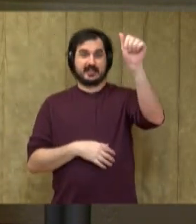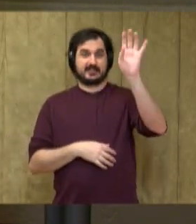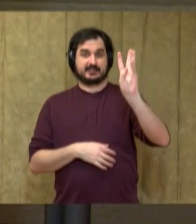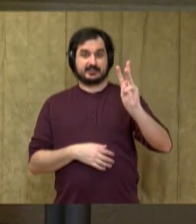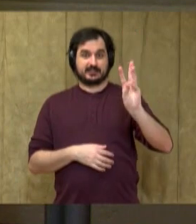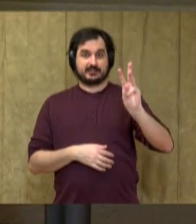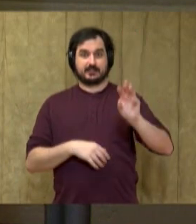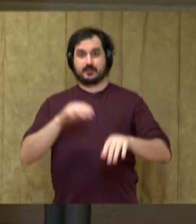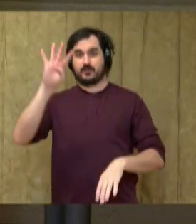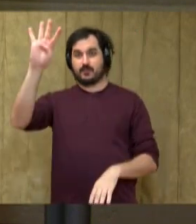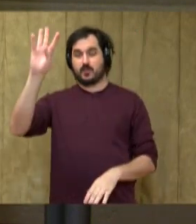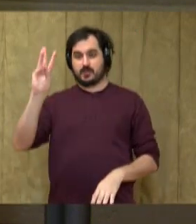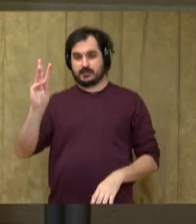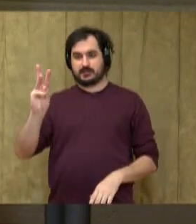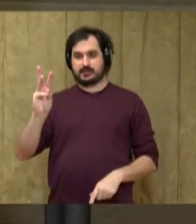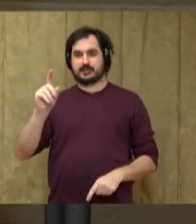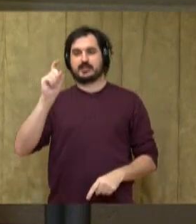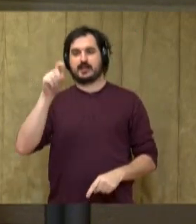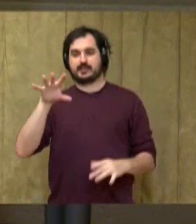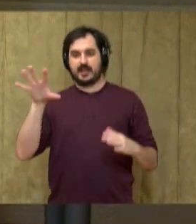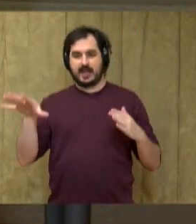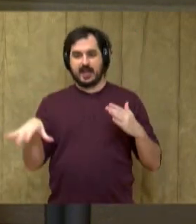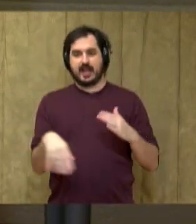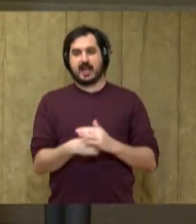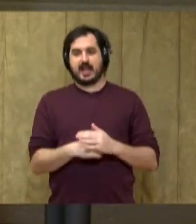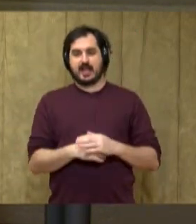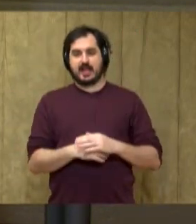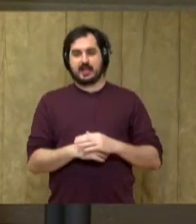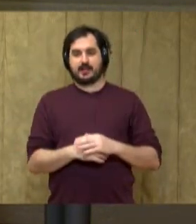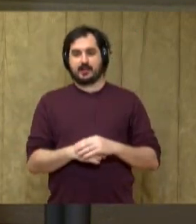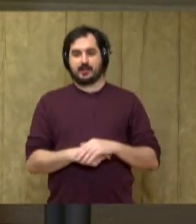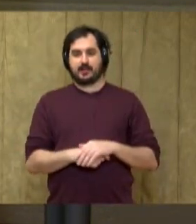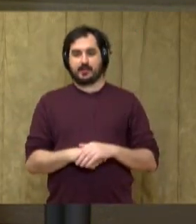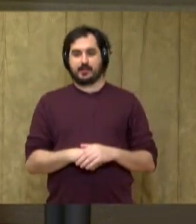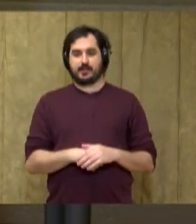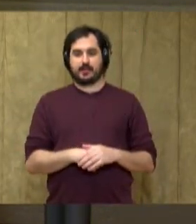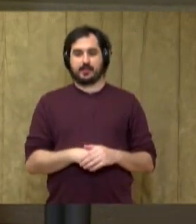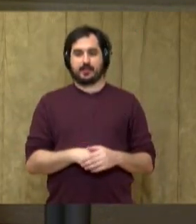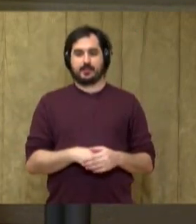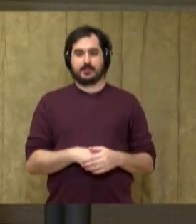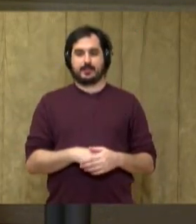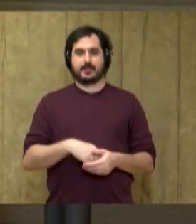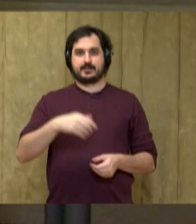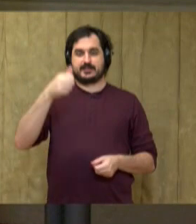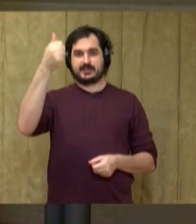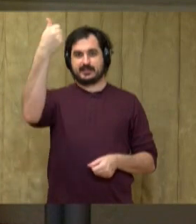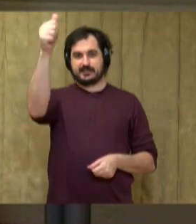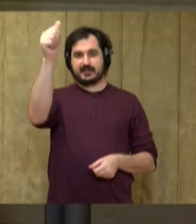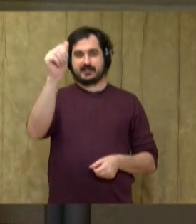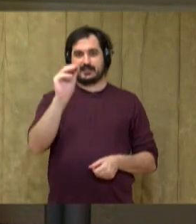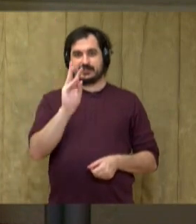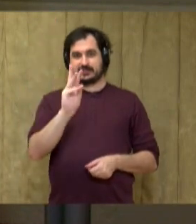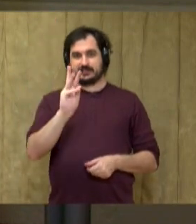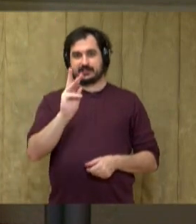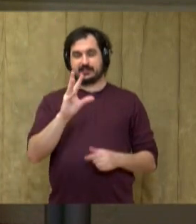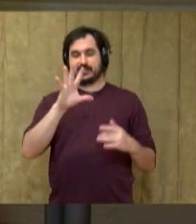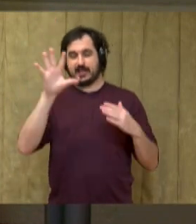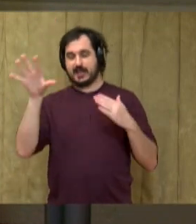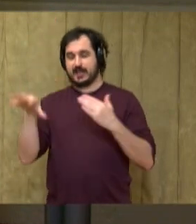but I'm not done, I still have to add. So I have 10/16